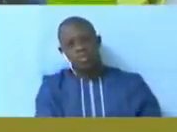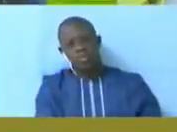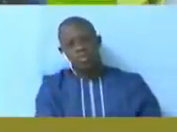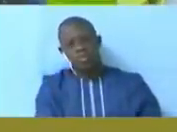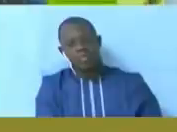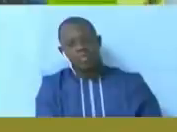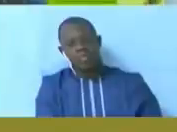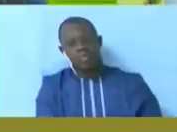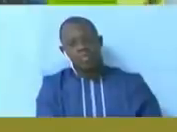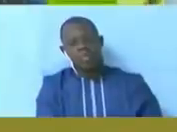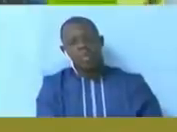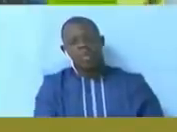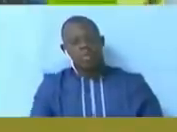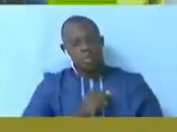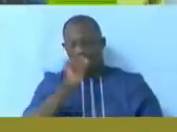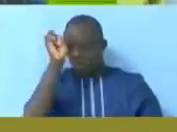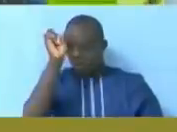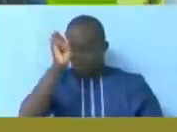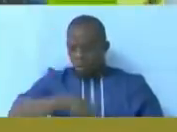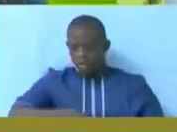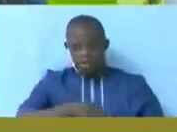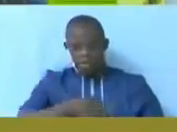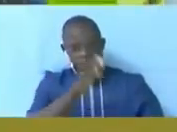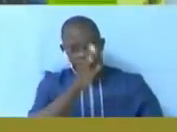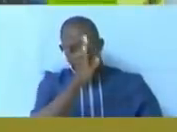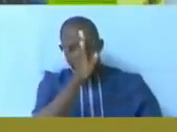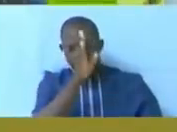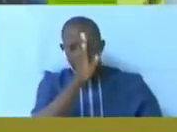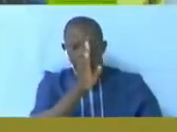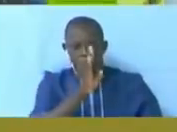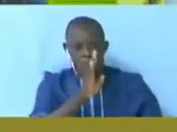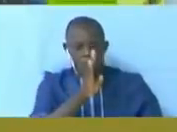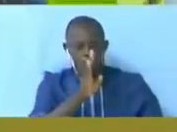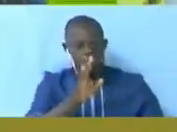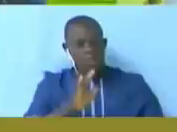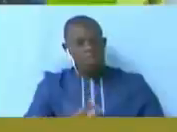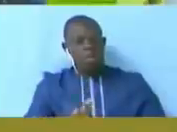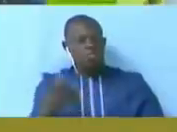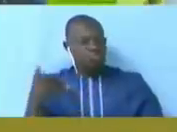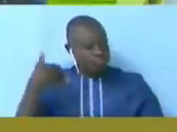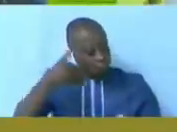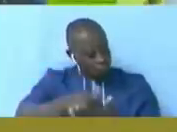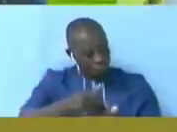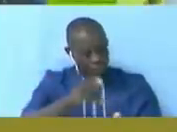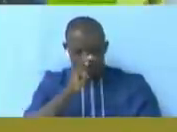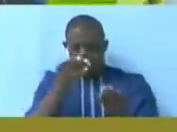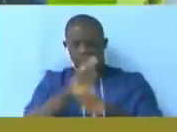So he said, I must keep quiet over this till my grief.